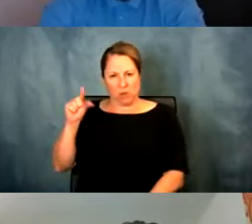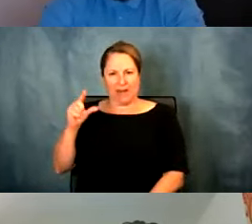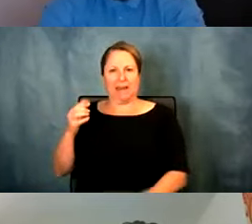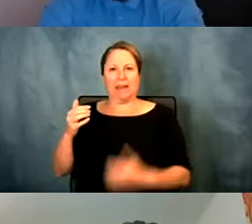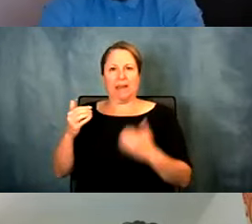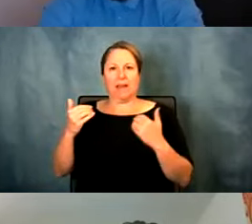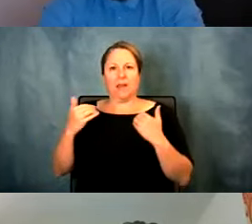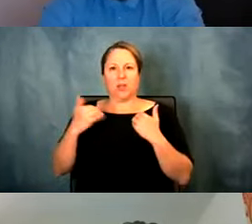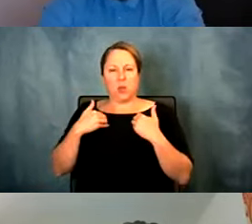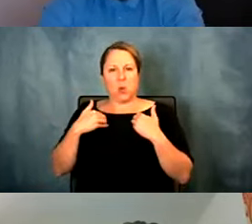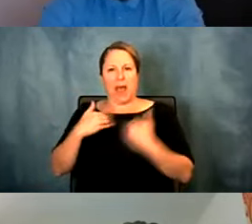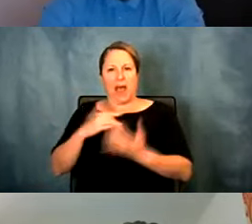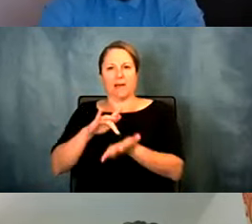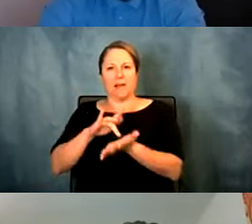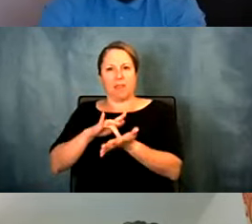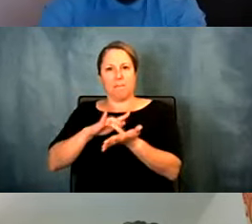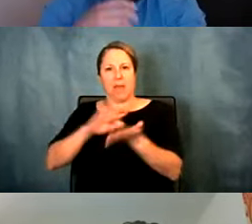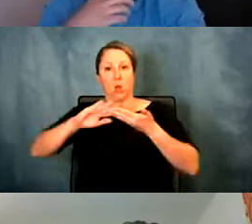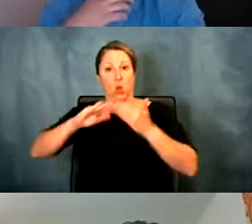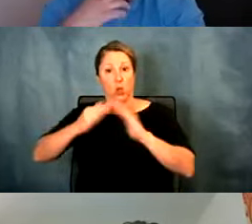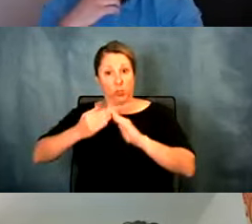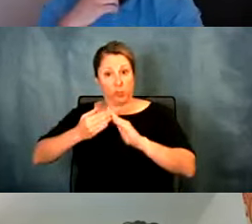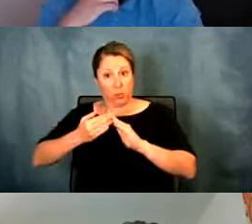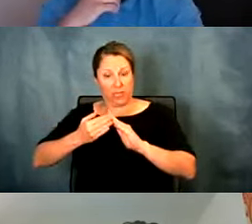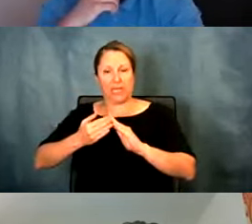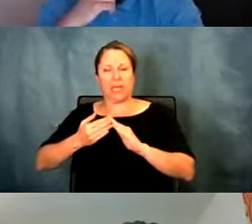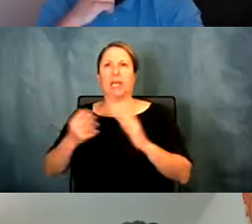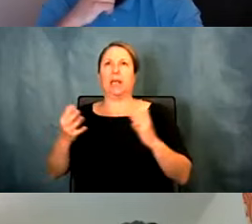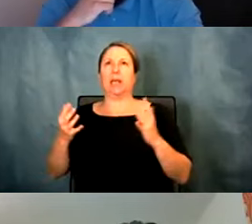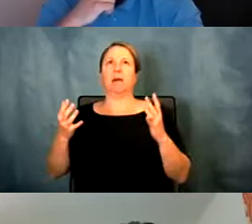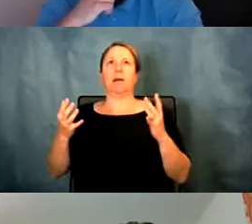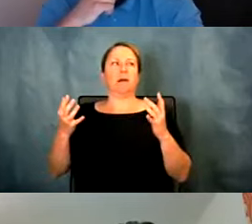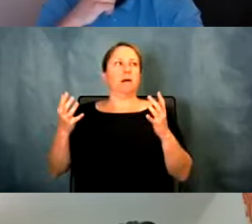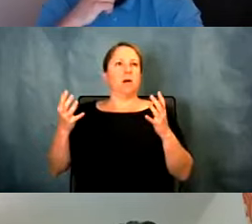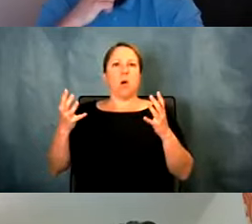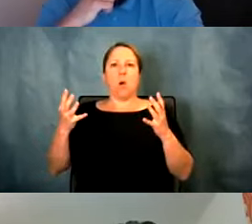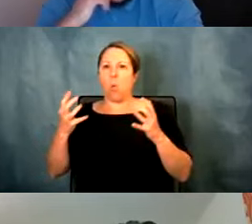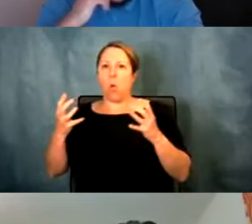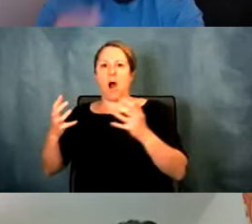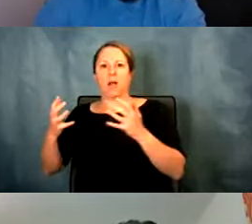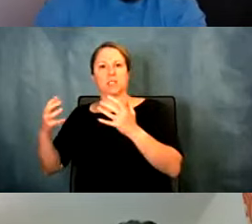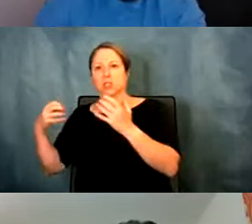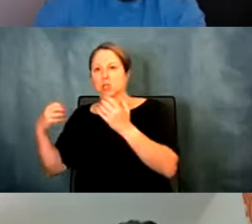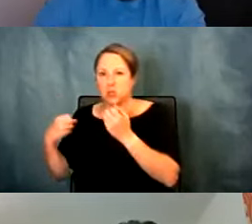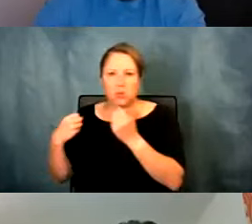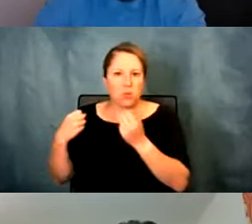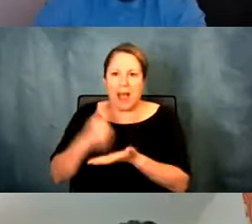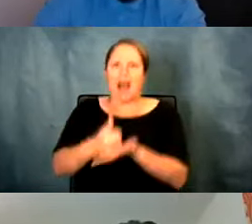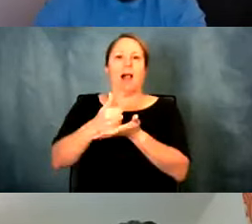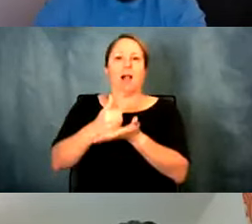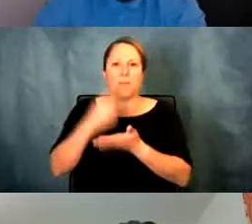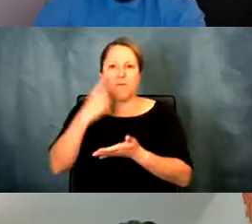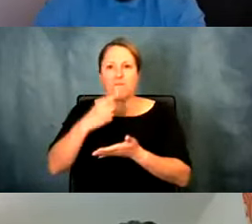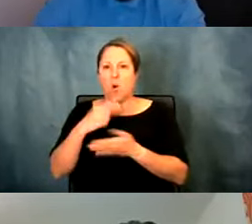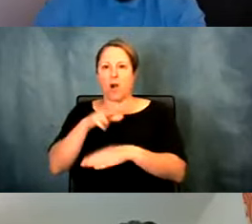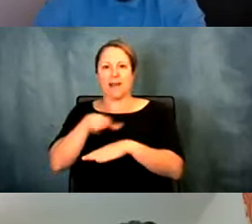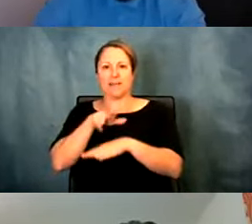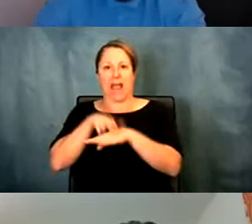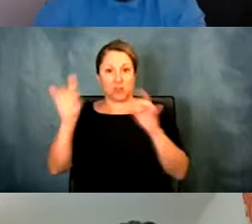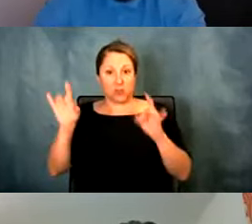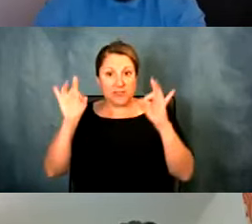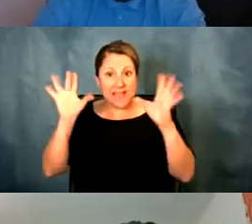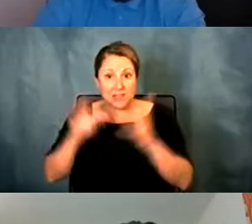in medicine about wanting to come to the aid of a natural disaster. Many of us who've entered